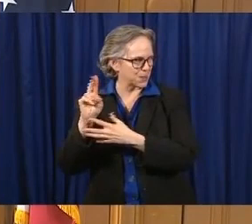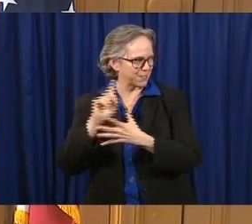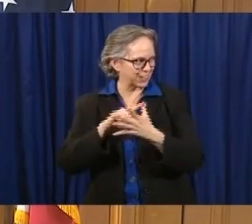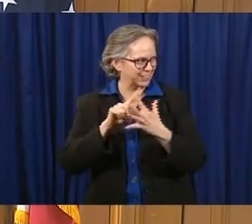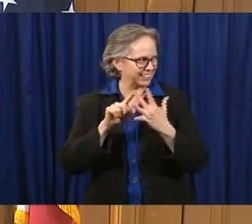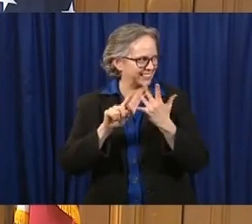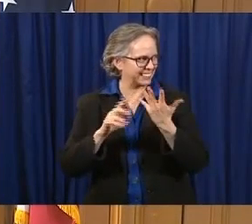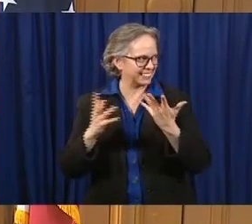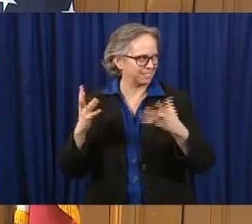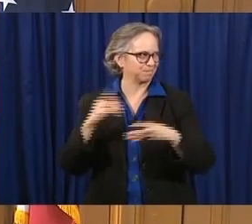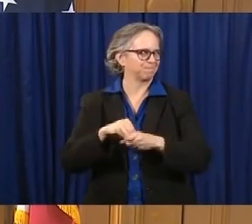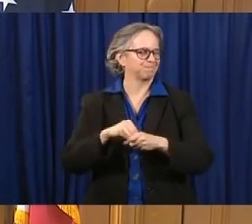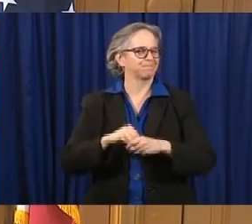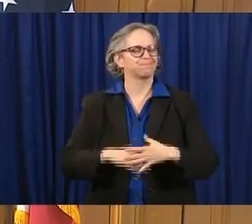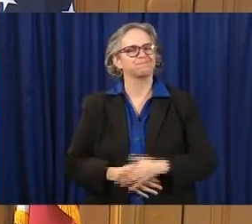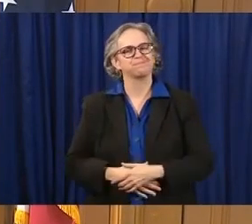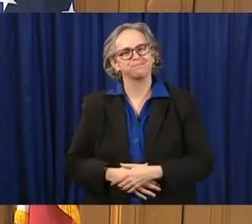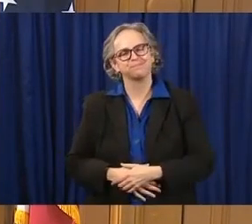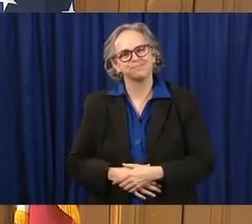Let me